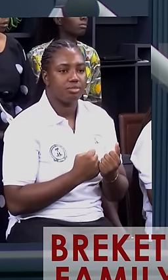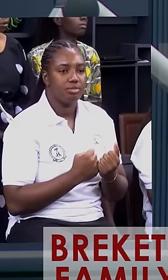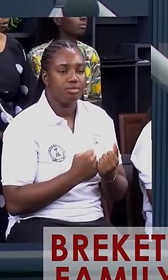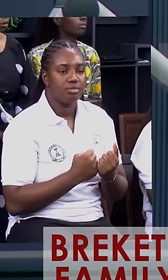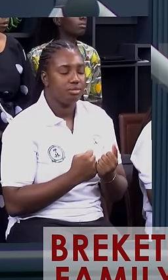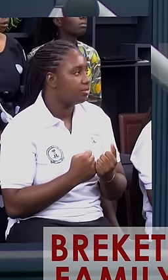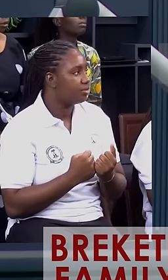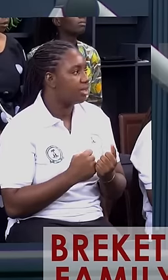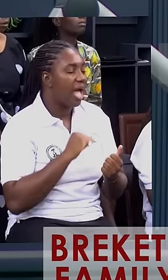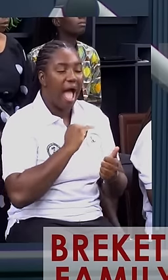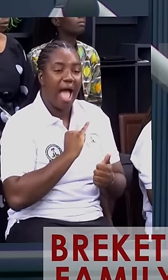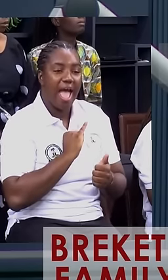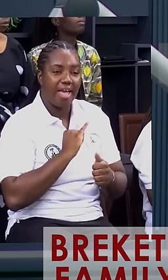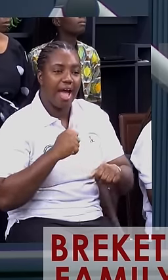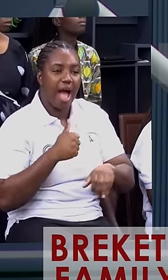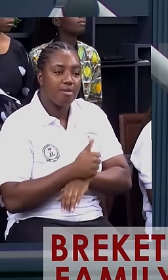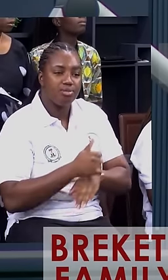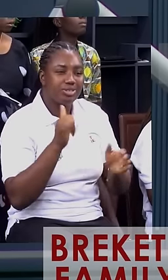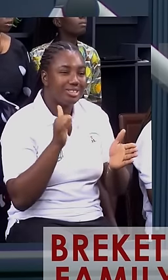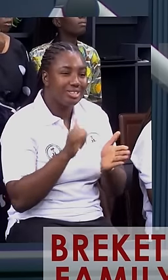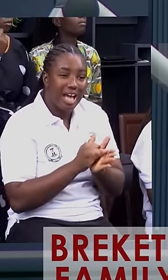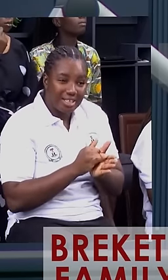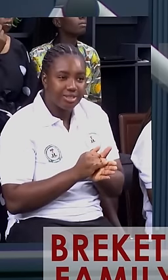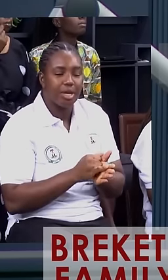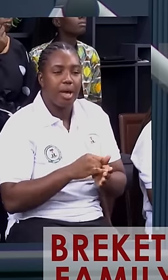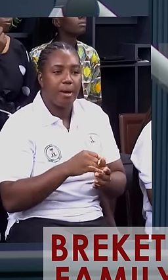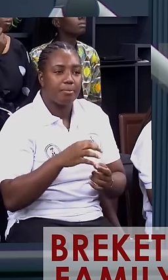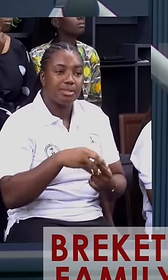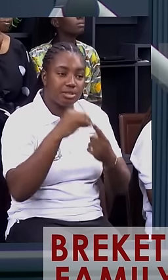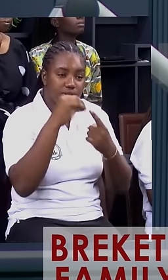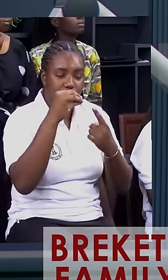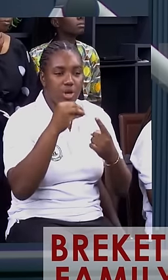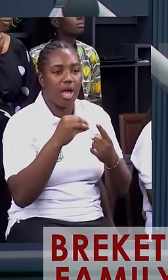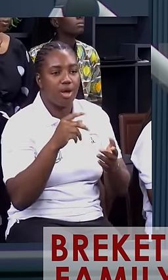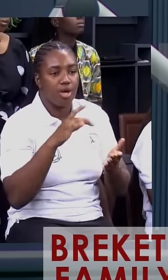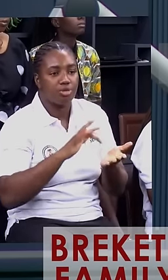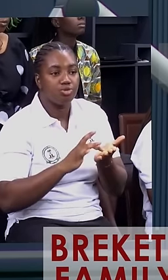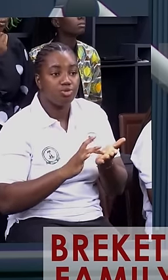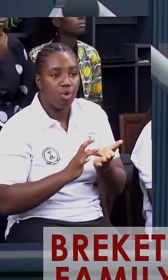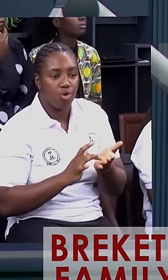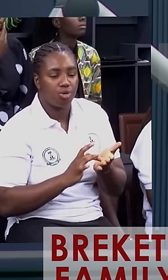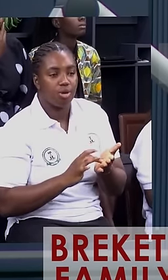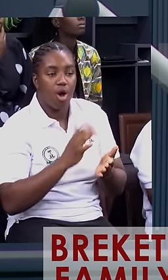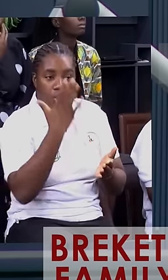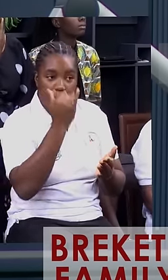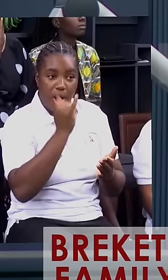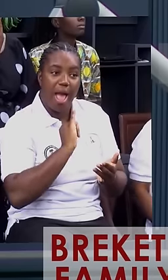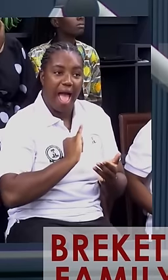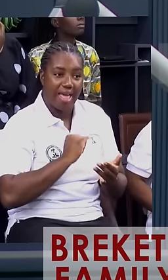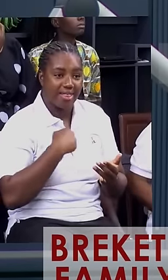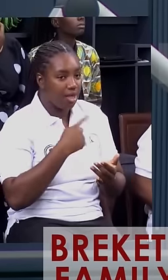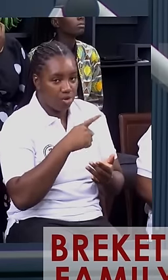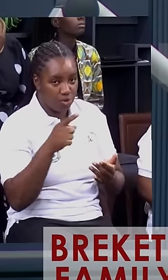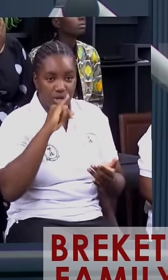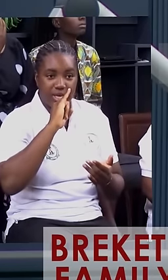why I abused that particular antibiotic. Why they tell you, Nana?